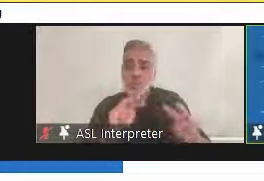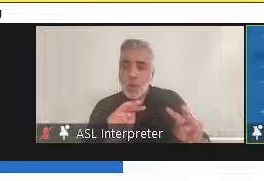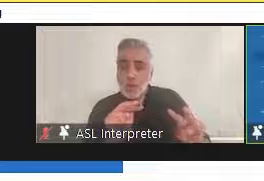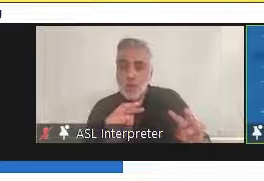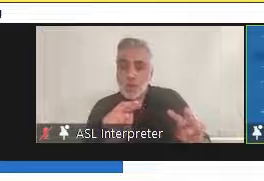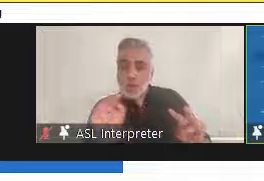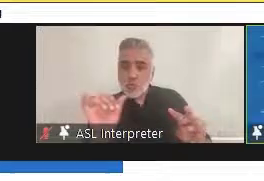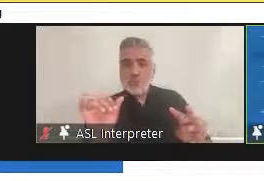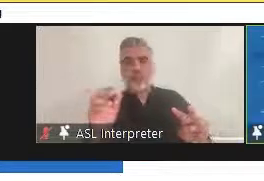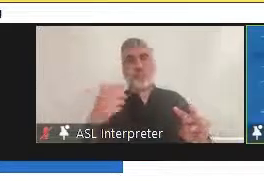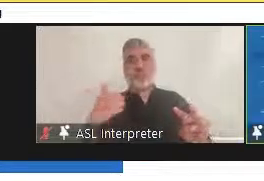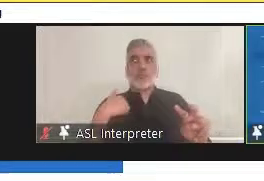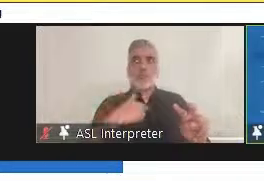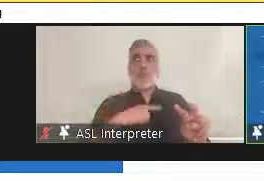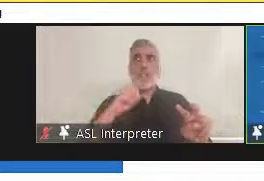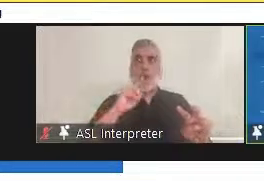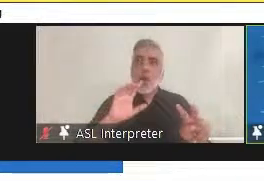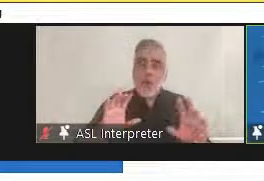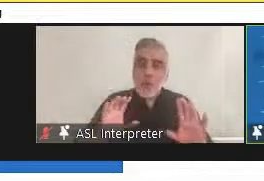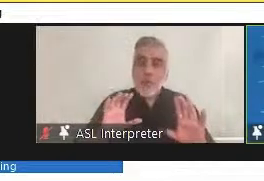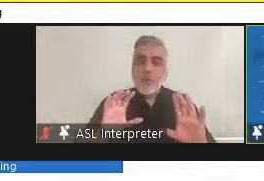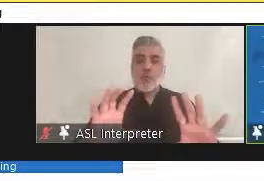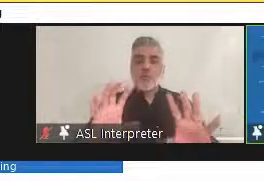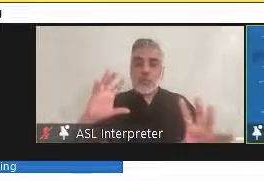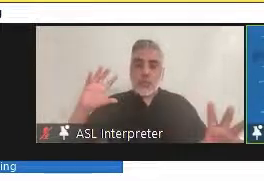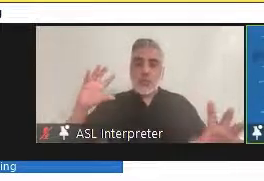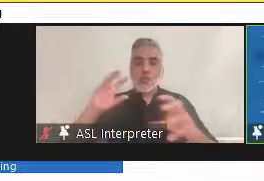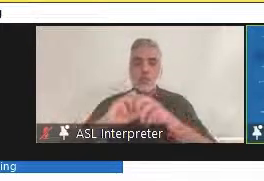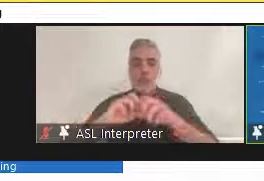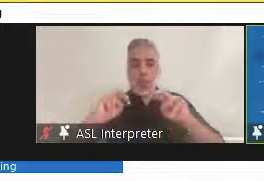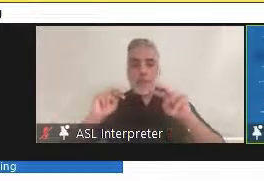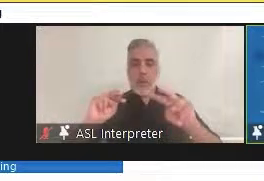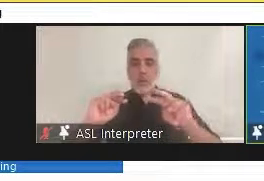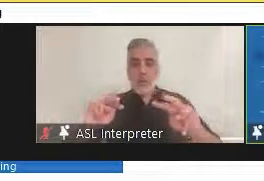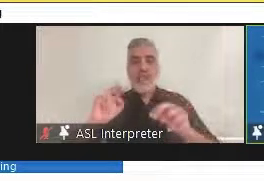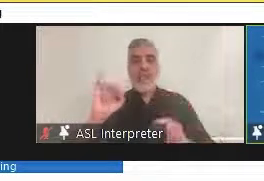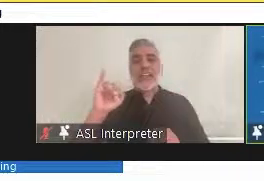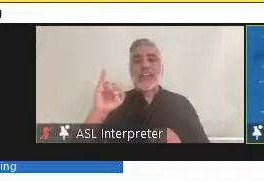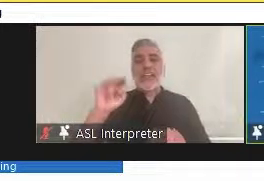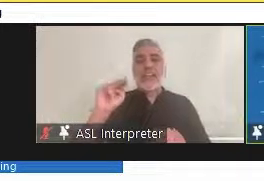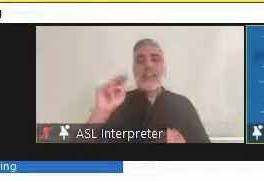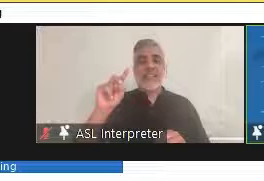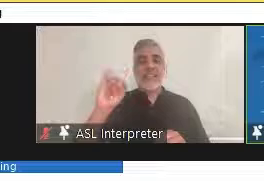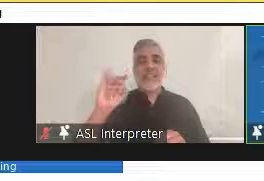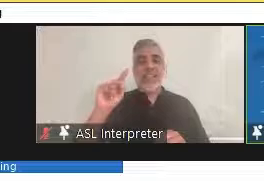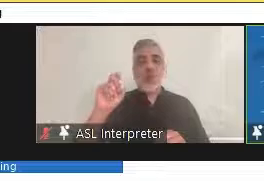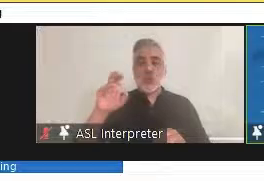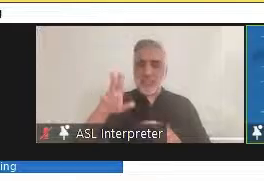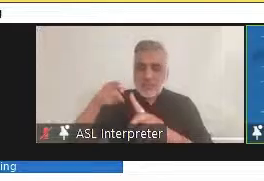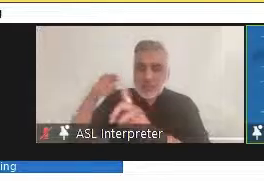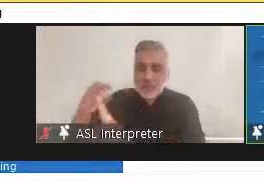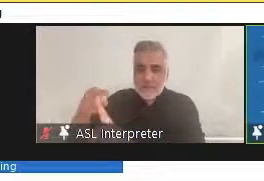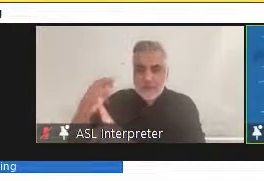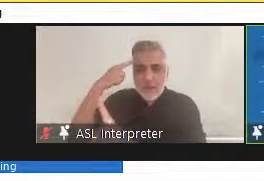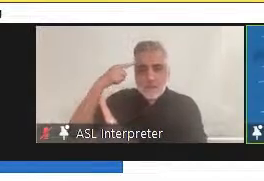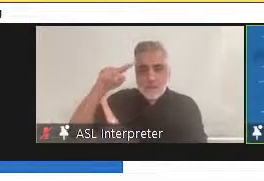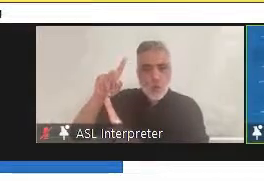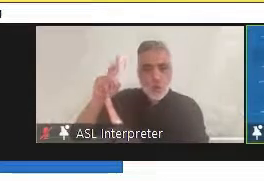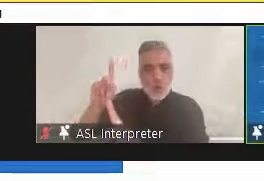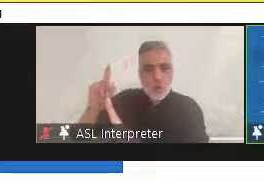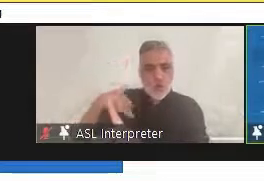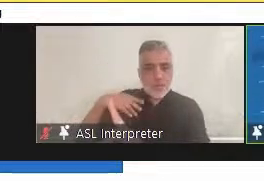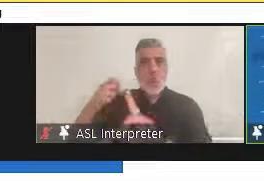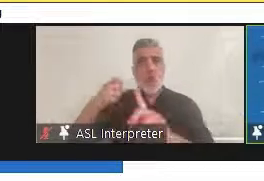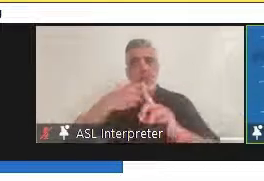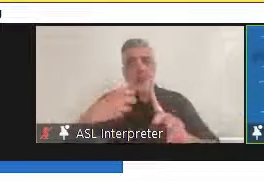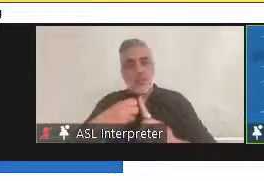are certainly pushing the inclusion of monitoring indicators very specific to persons with disabilities or disaggregated by